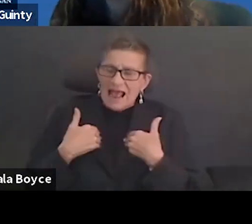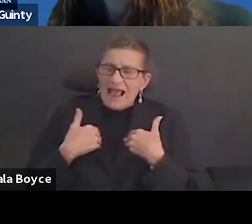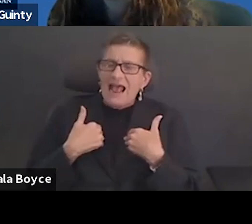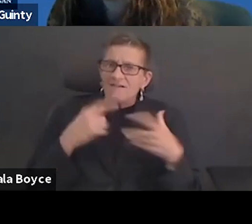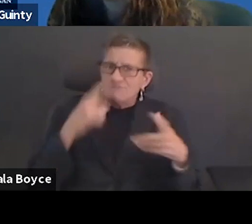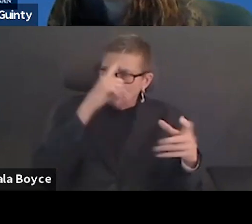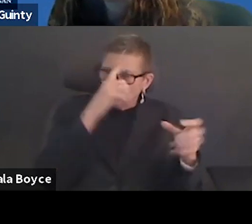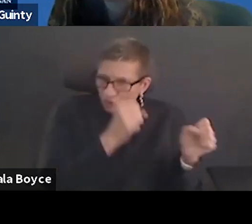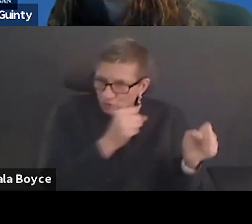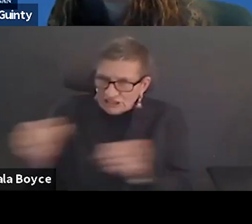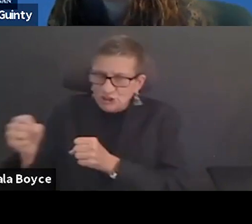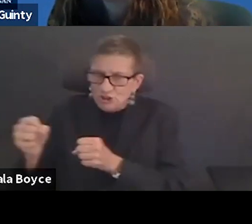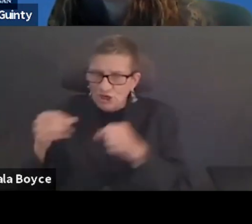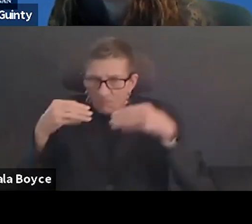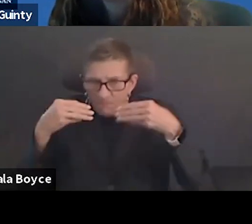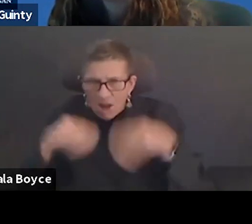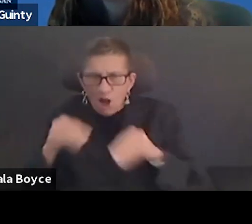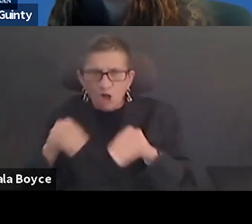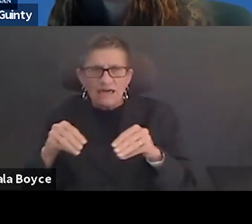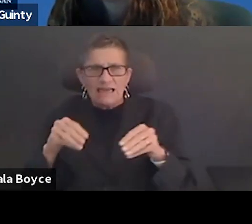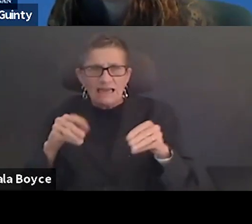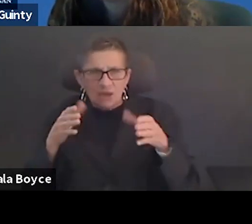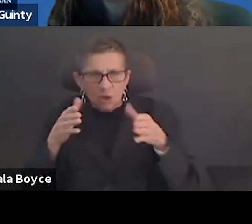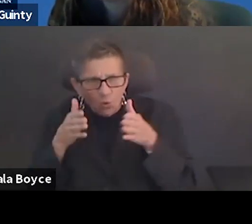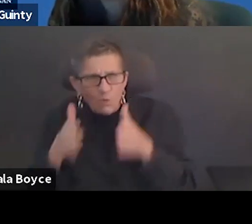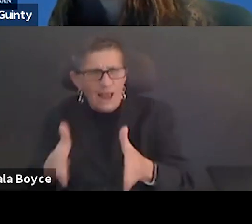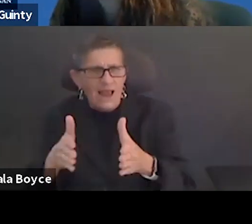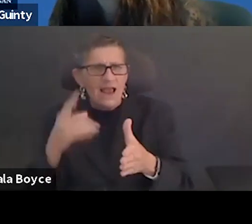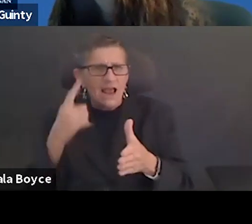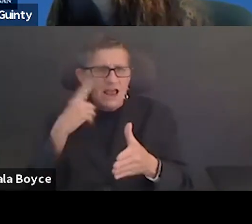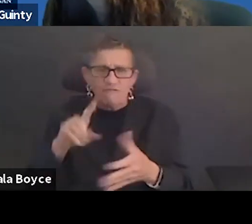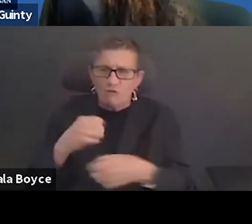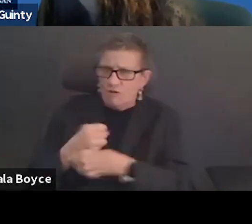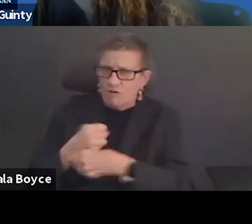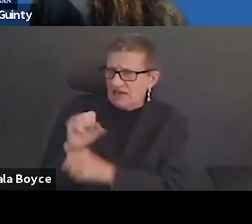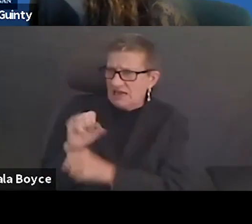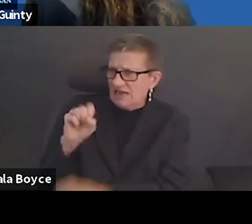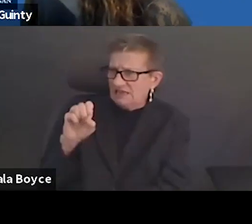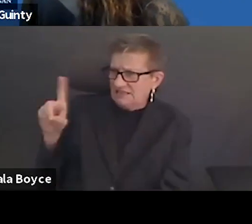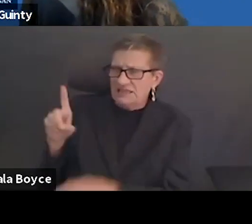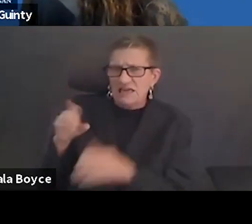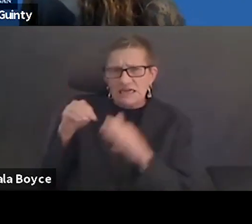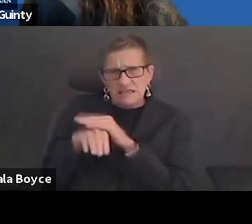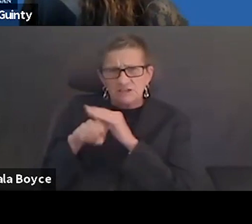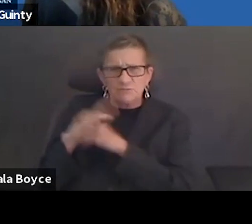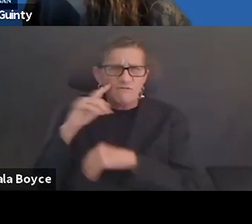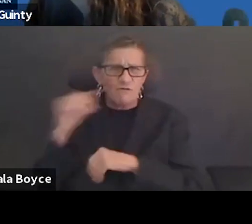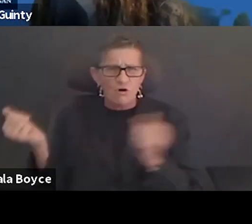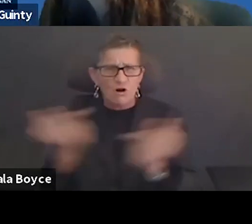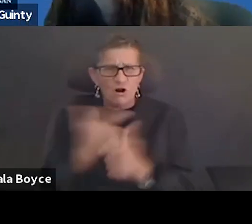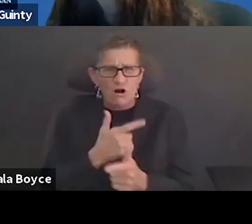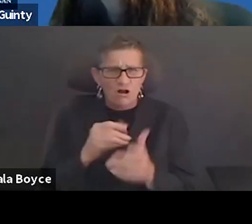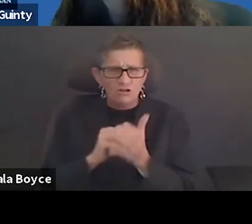marketing strategy to make SSD accessible to all students, and for students to become curious of SSD and if they